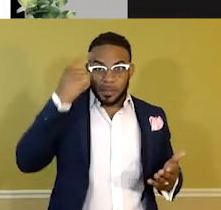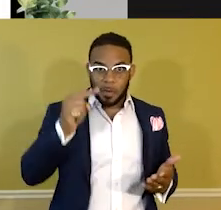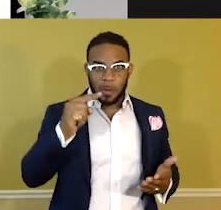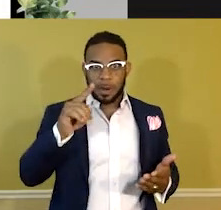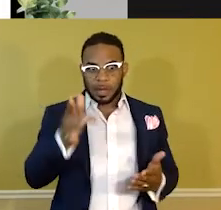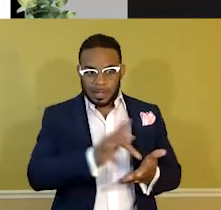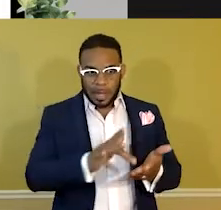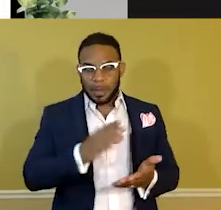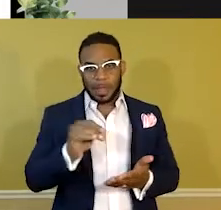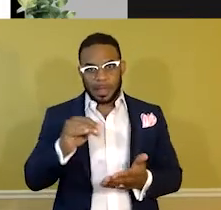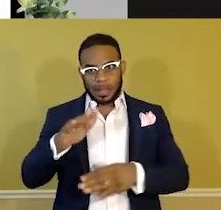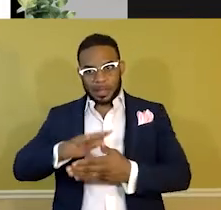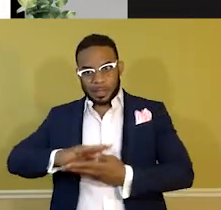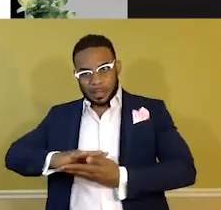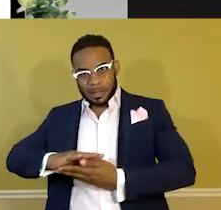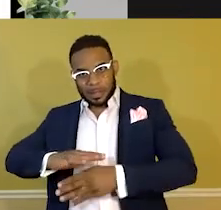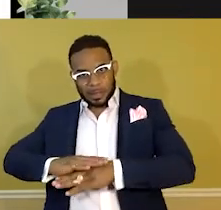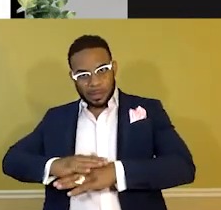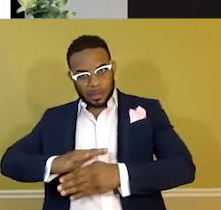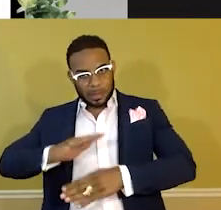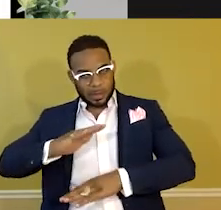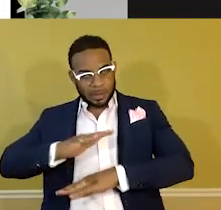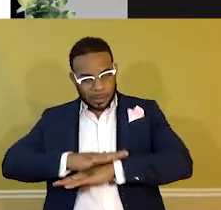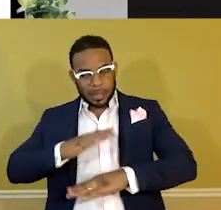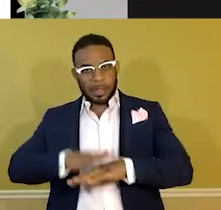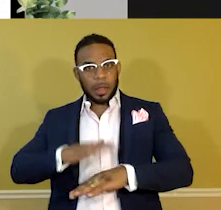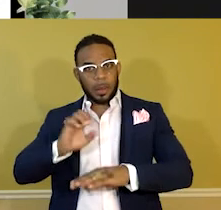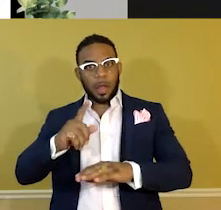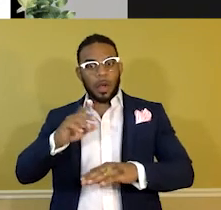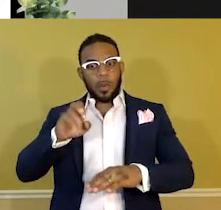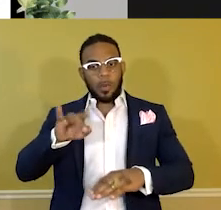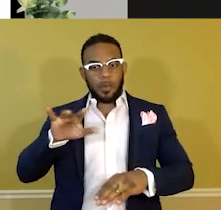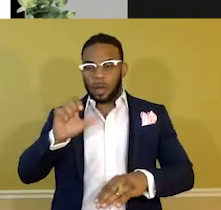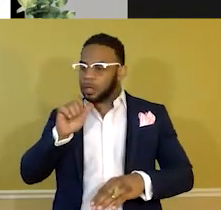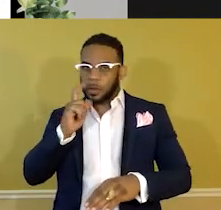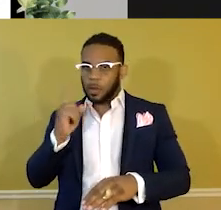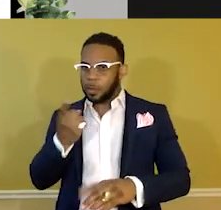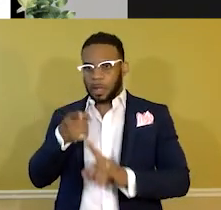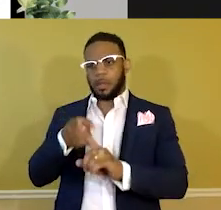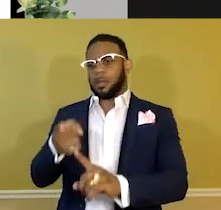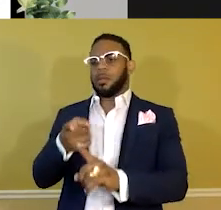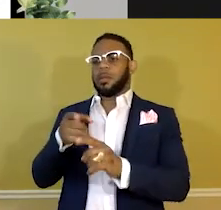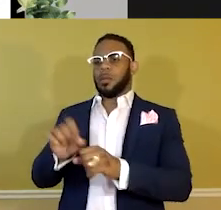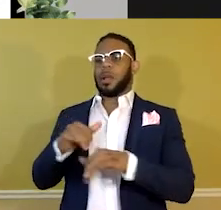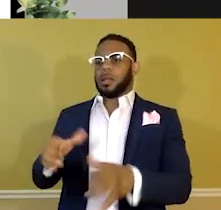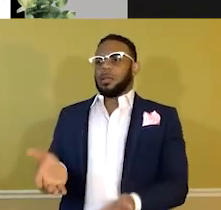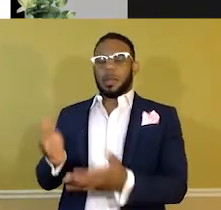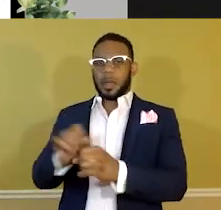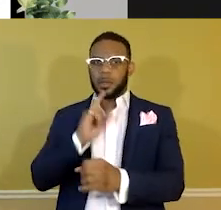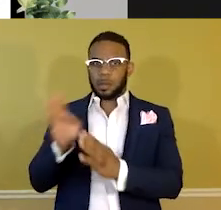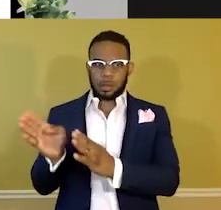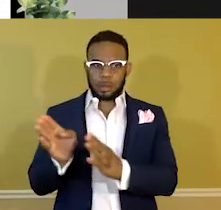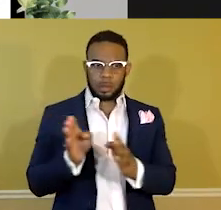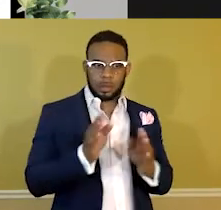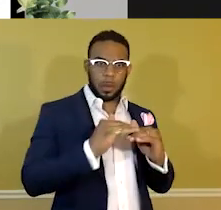for tablet and for desktop as well. Um, you know, your portfolio, again, it shouldn't just be, you know, this is the work that I did. Make sure that you're